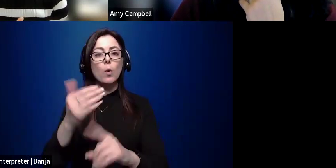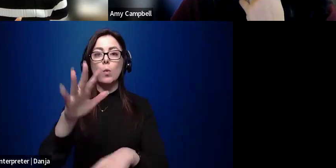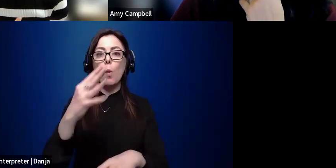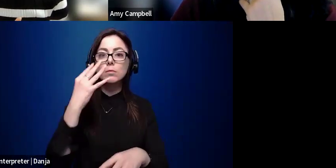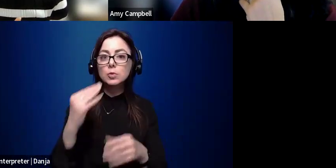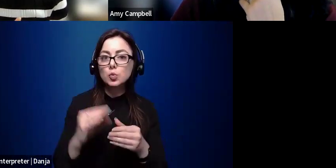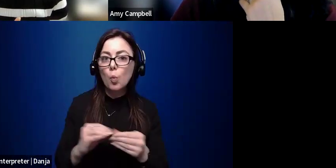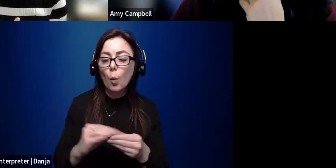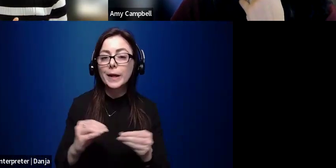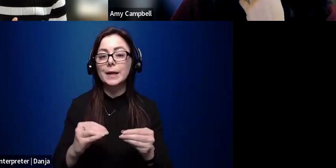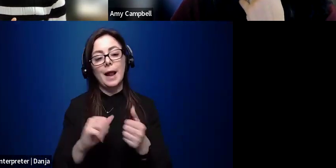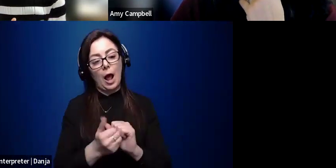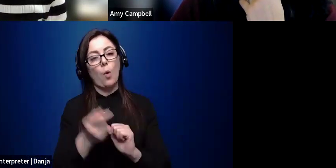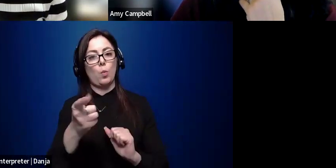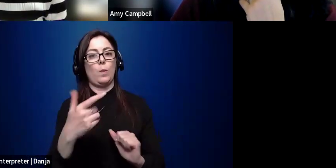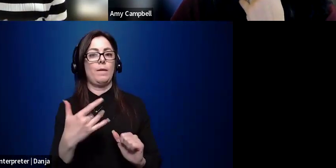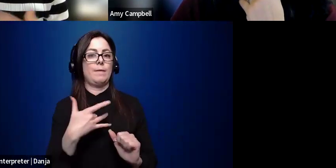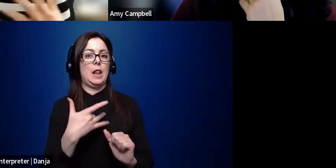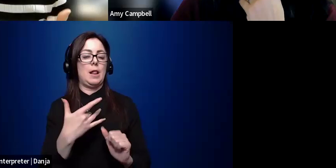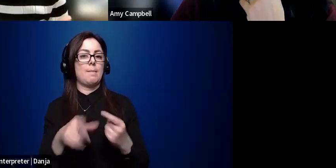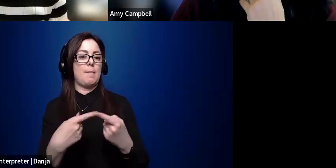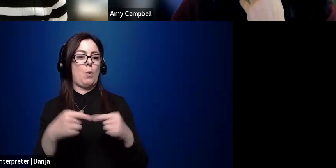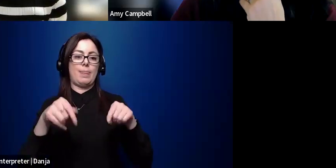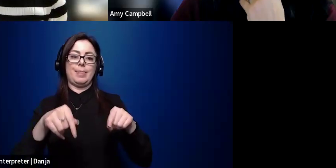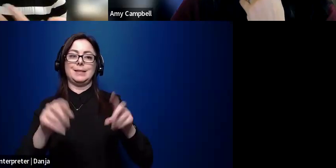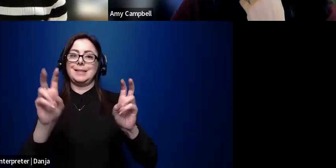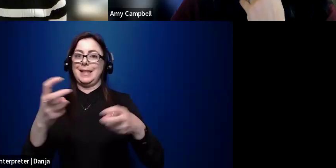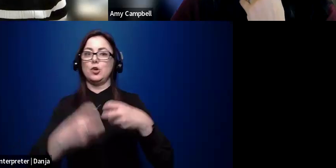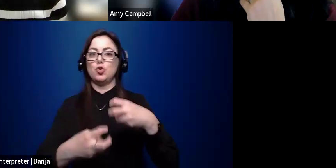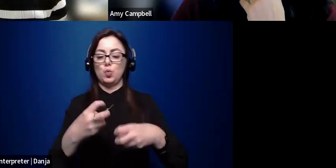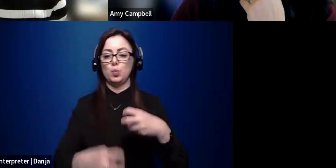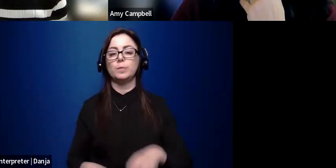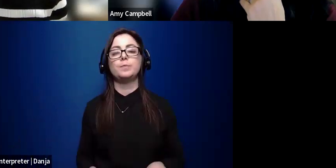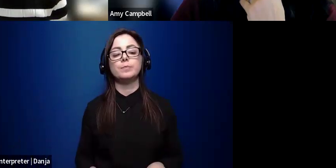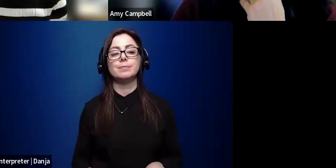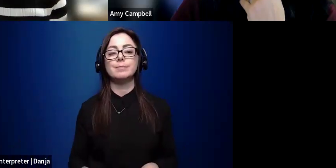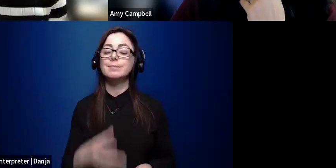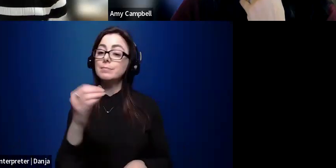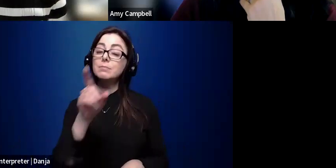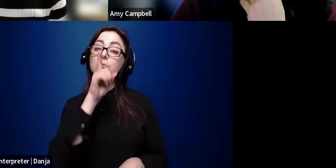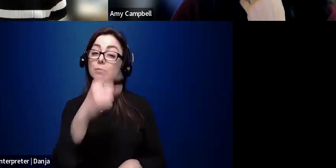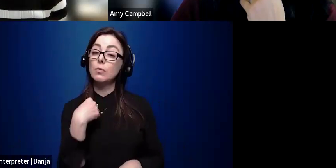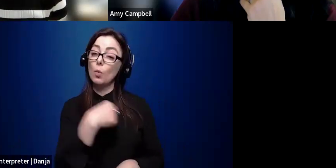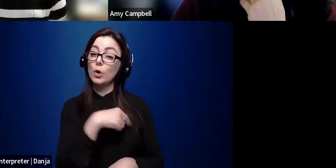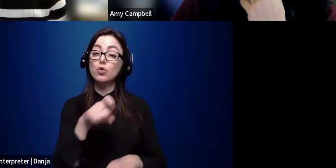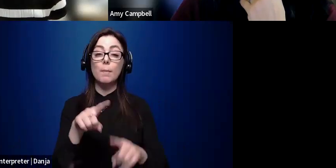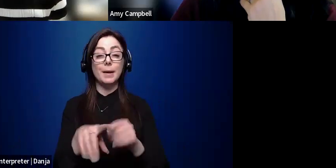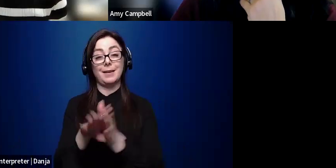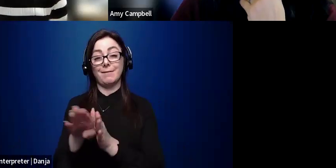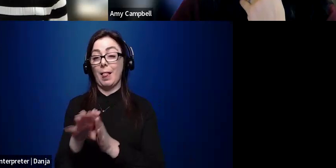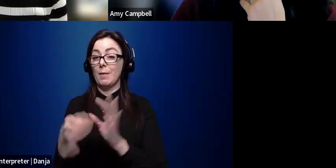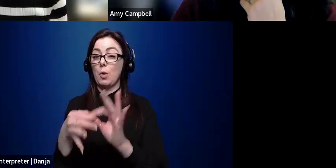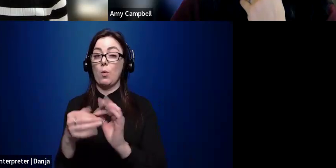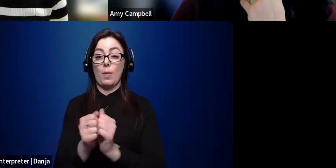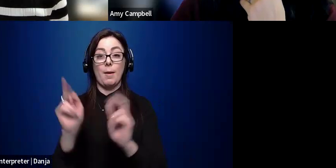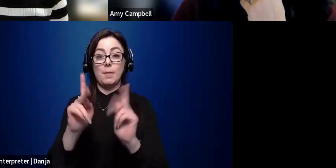about this issue. And ideally, we should be building a relationship with these people who are making decisions about our